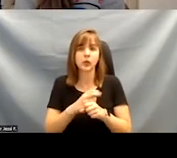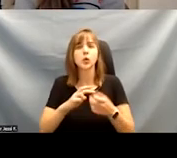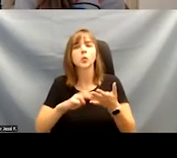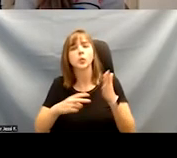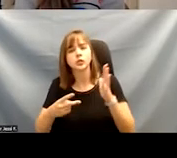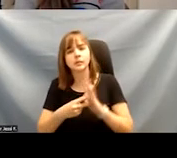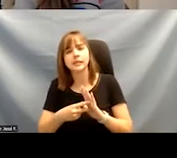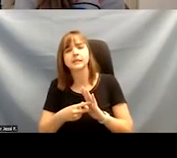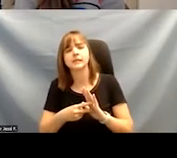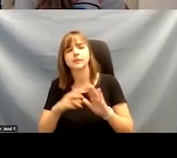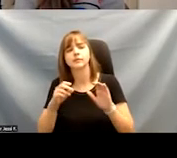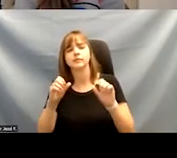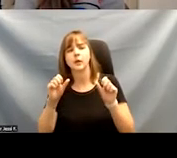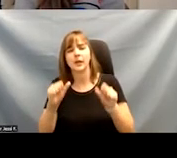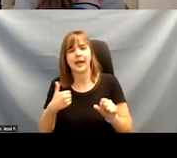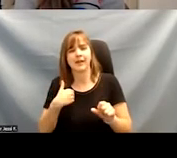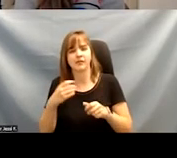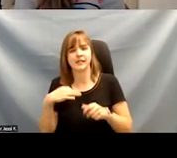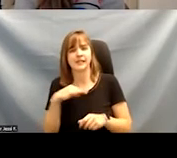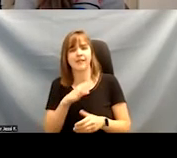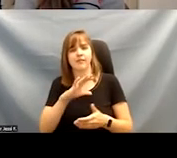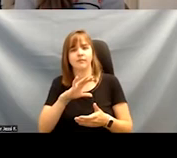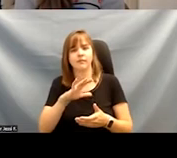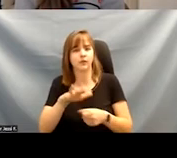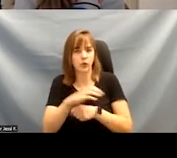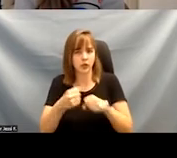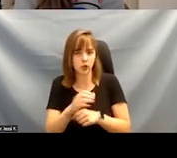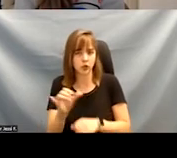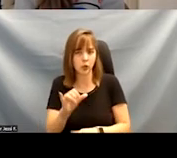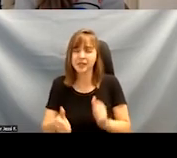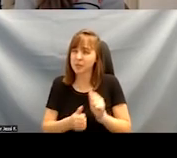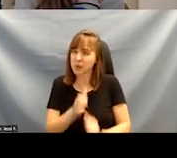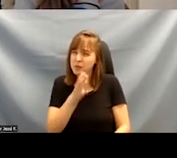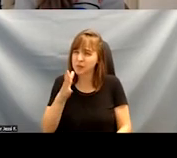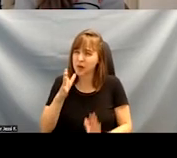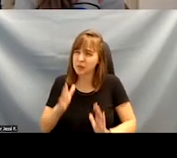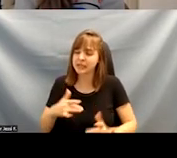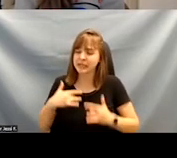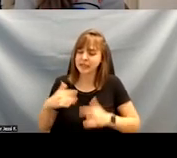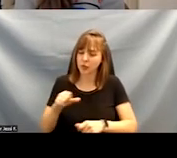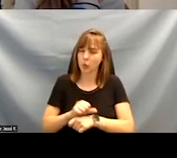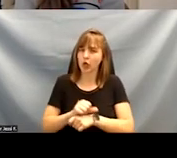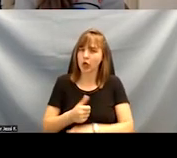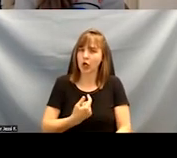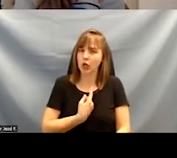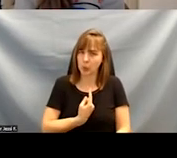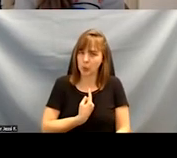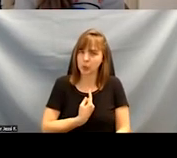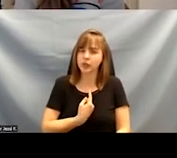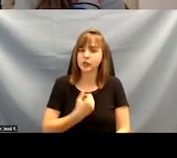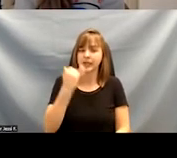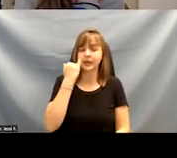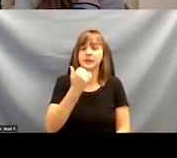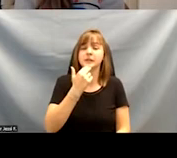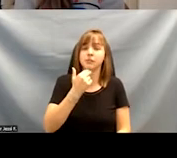That's just the way that this has worked over the last like 20 or so years that like small organic